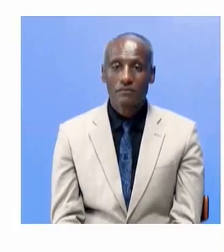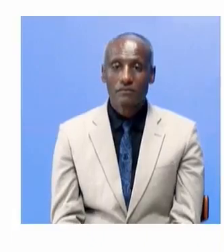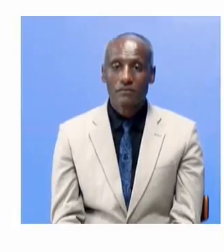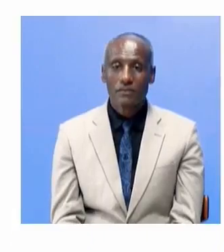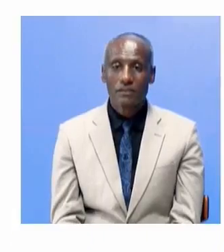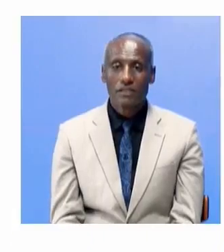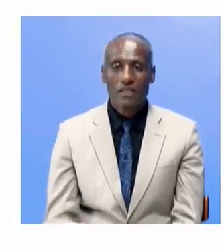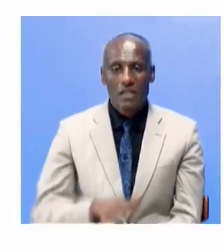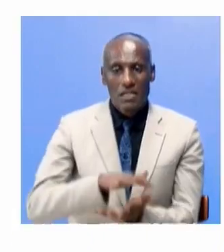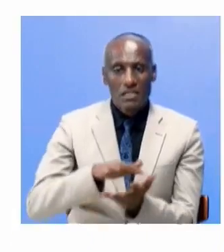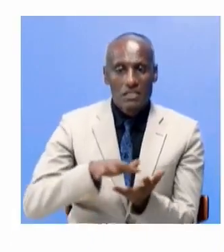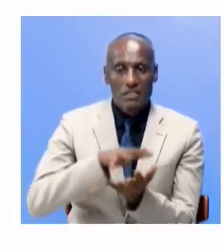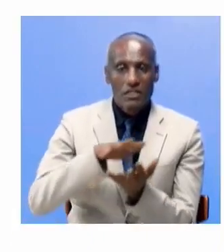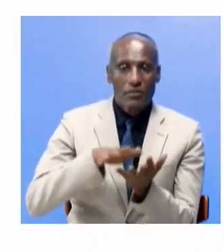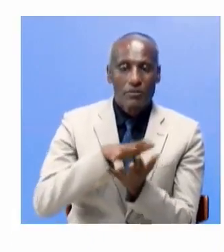disturb